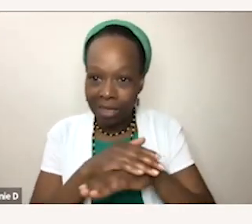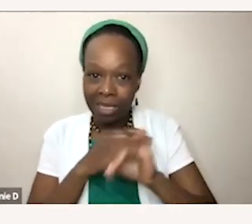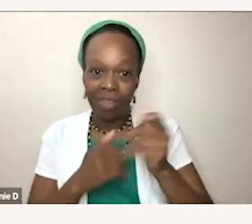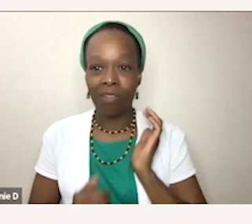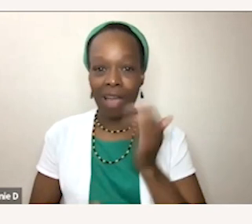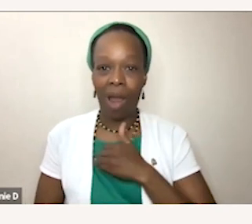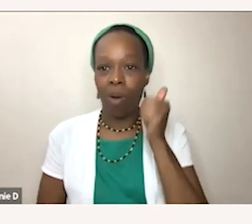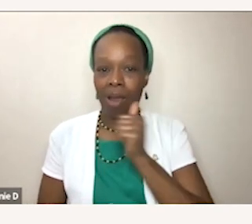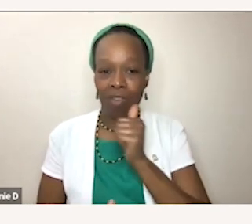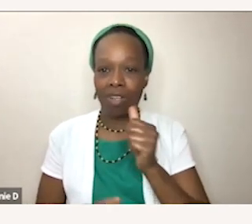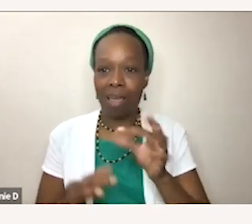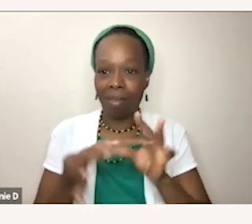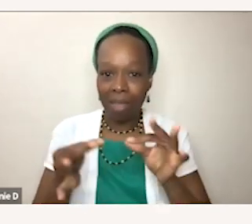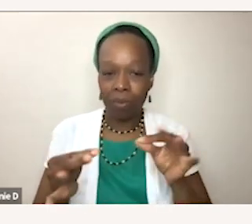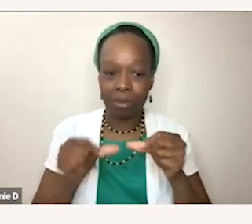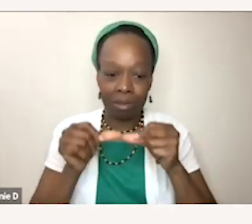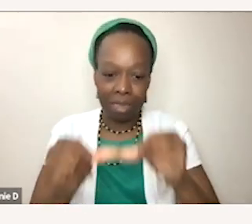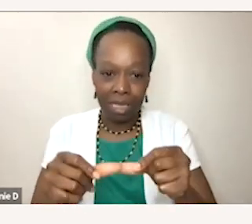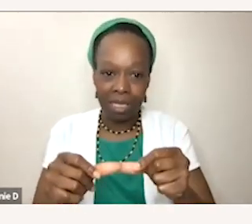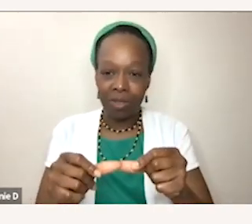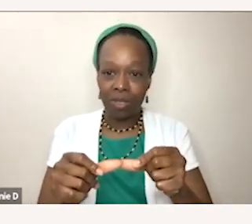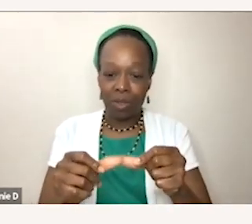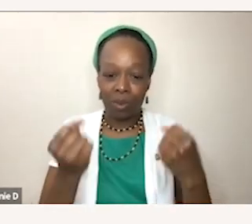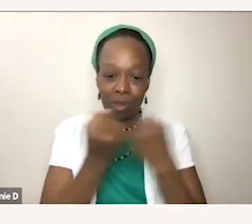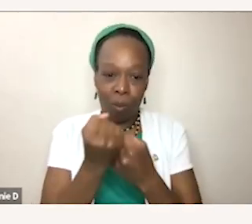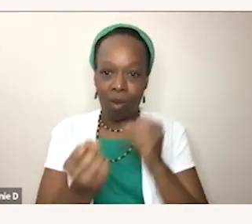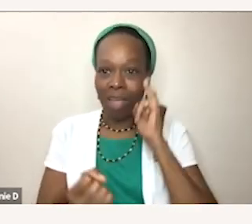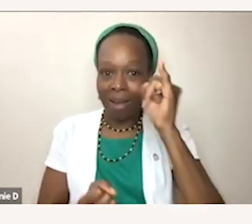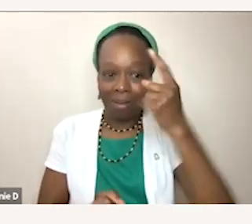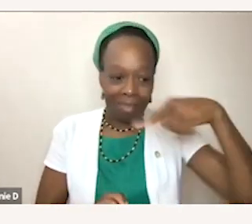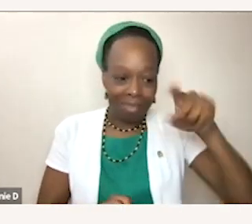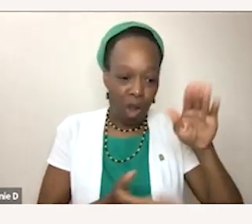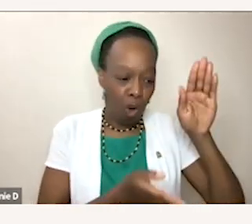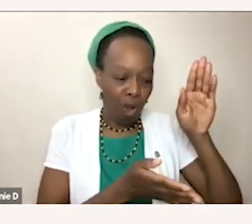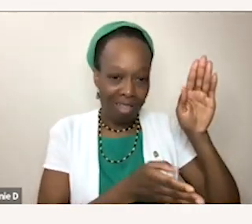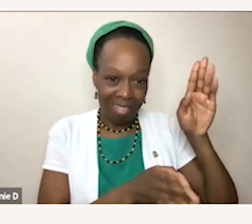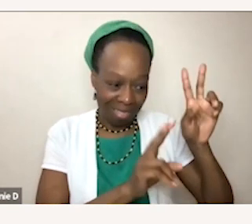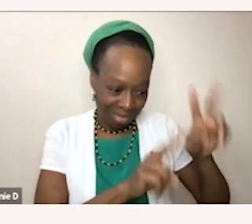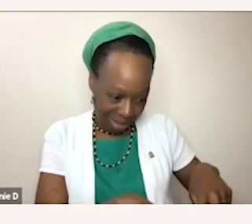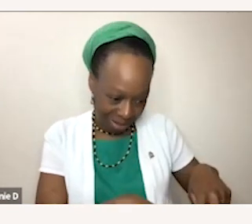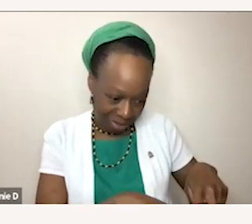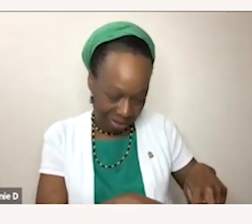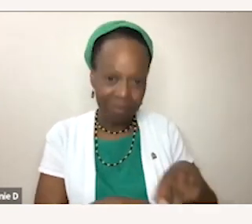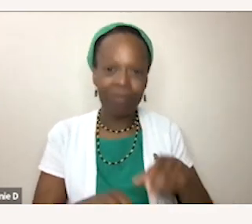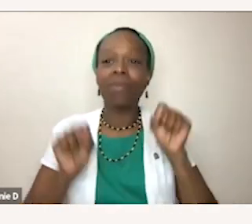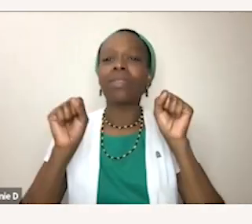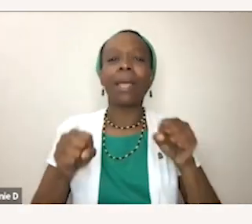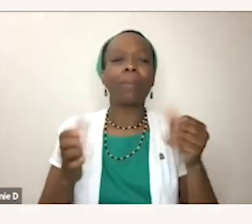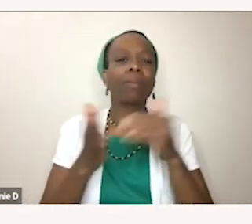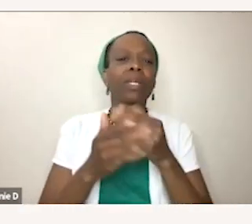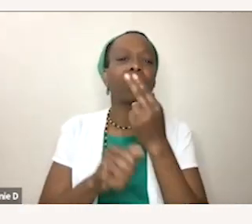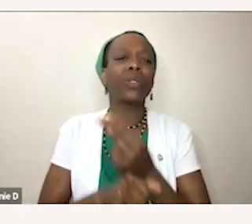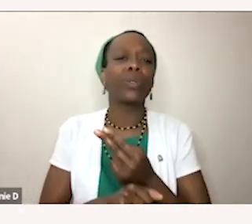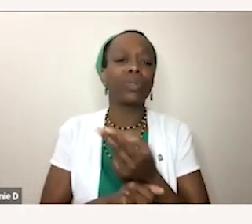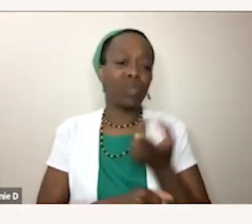language perpetuates the idea that they are lesser. Ableism is constantly used to insult others or